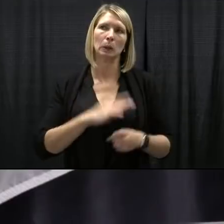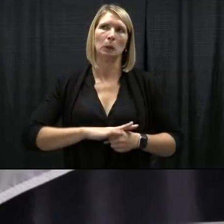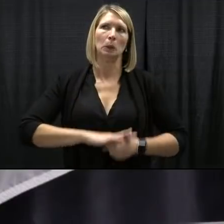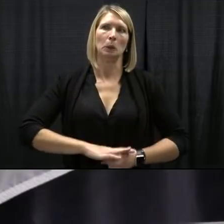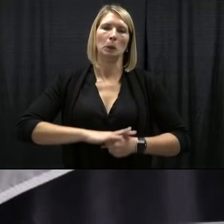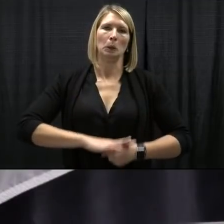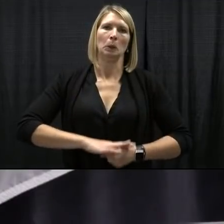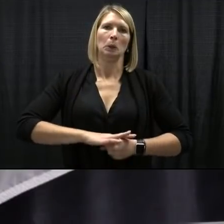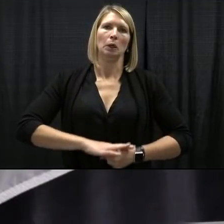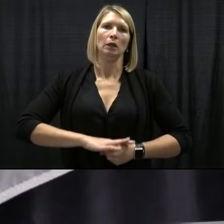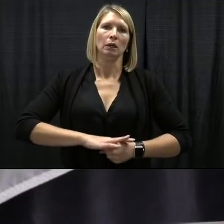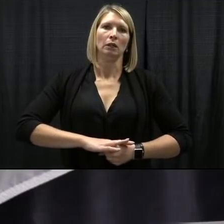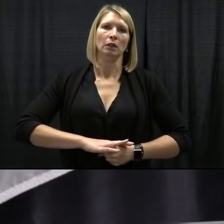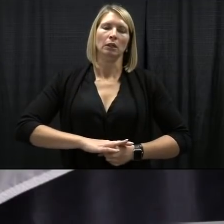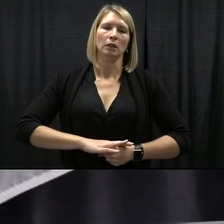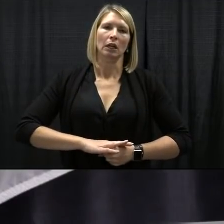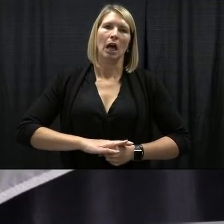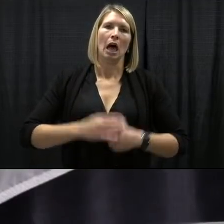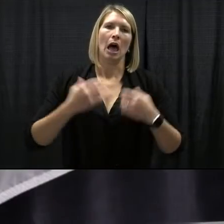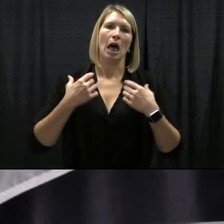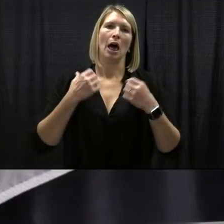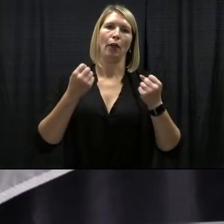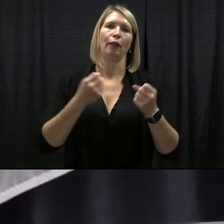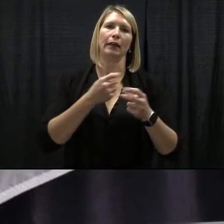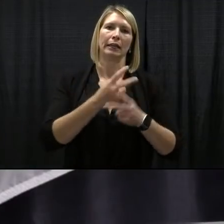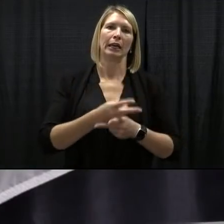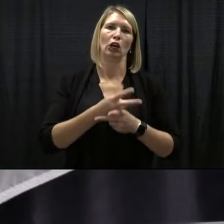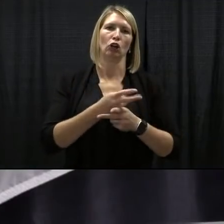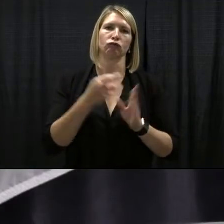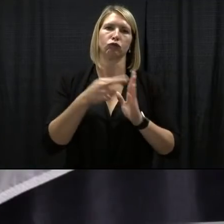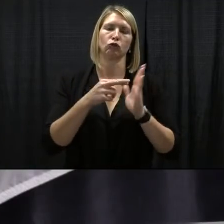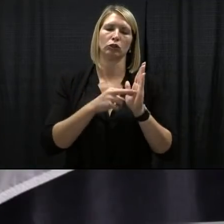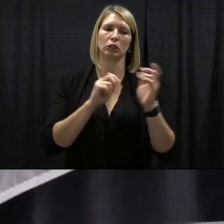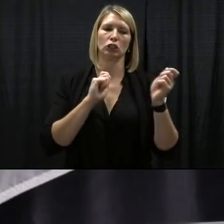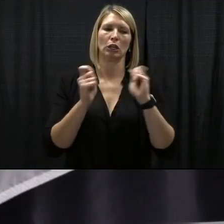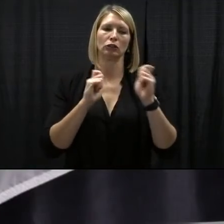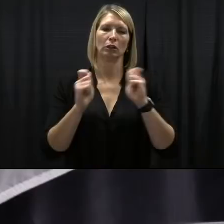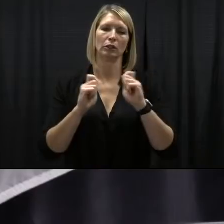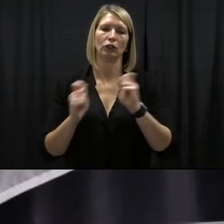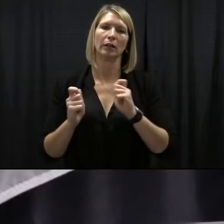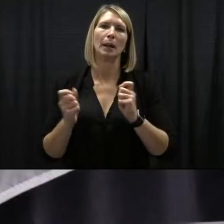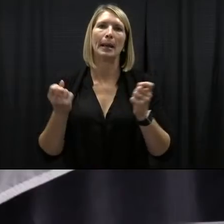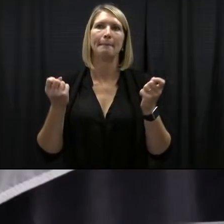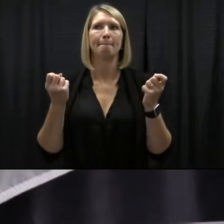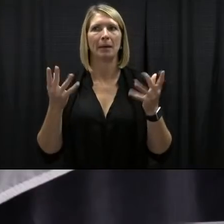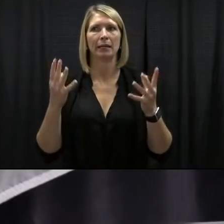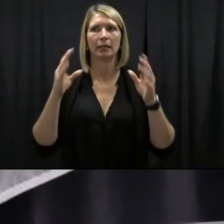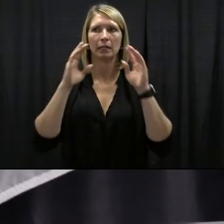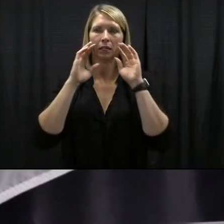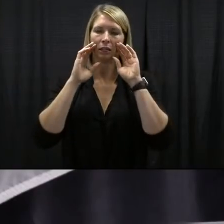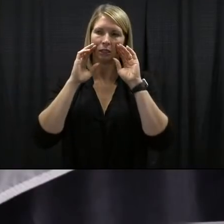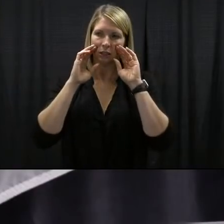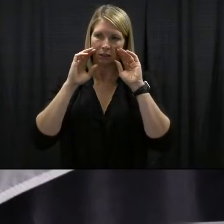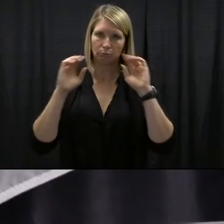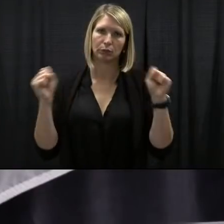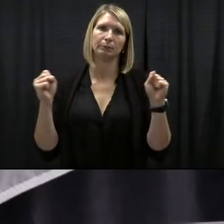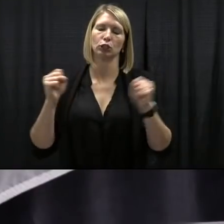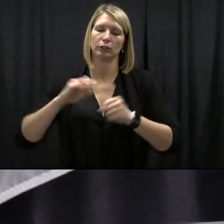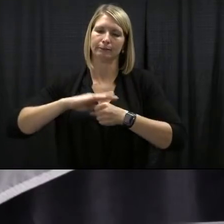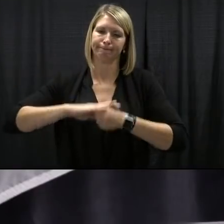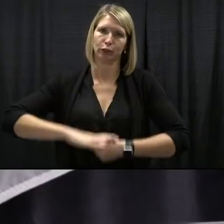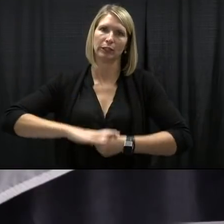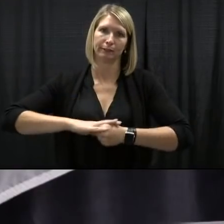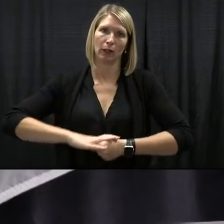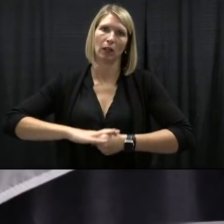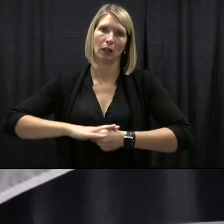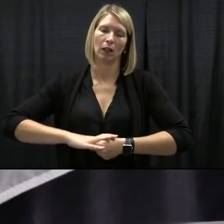to changing healthcare provisions. And it was the source of about a 2-hour discussion this morning and how we can